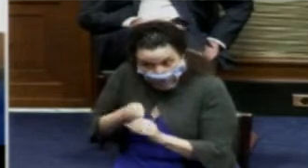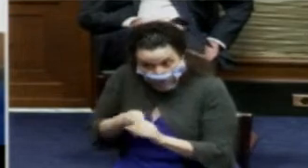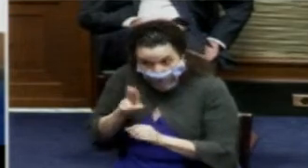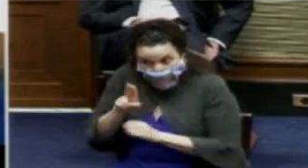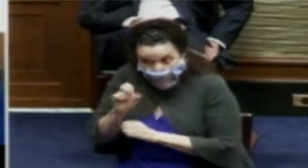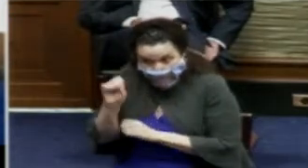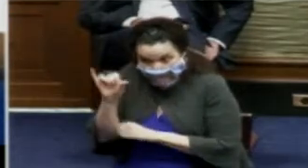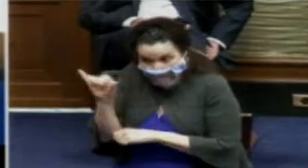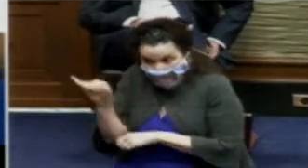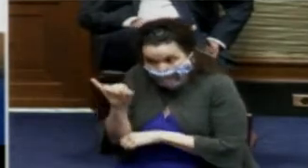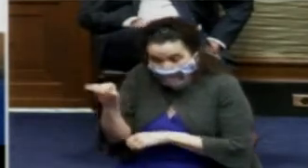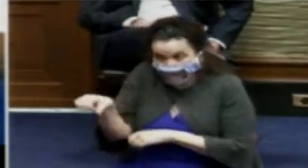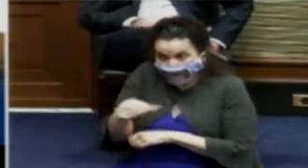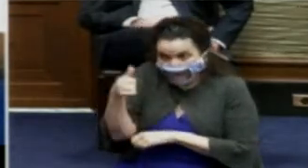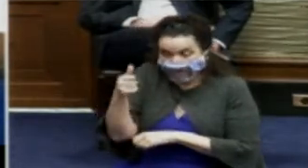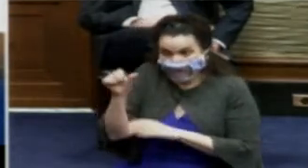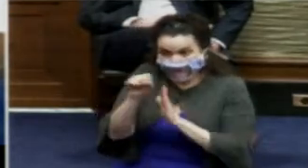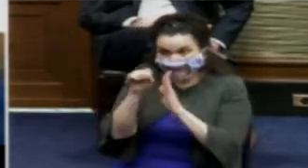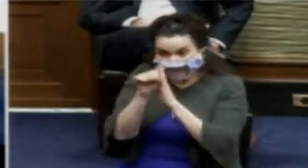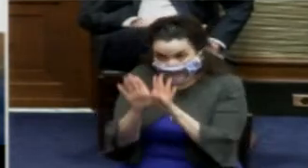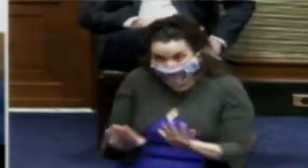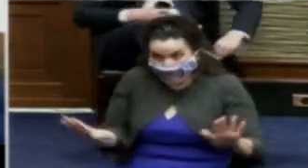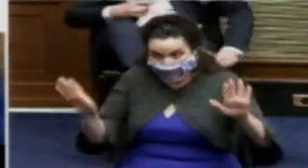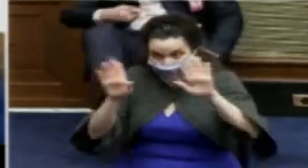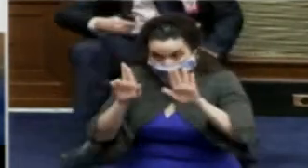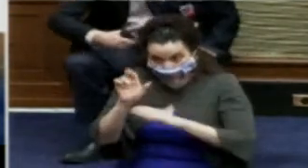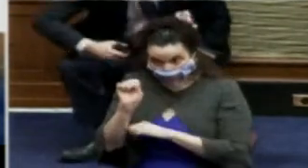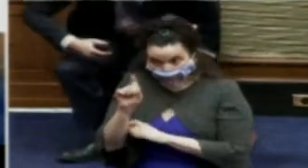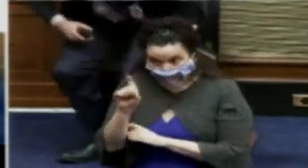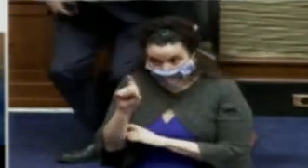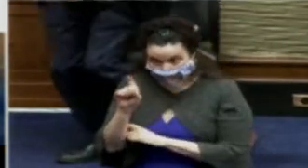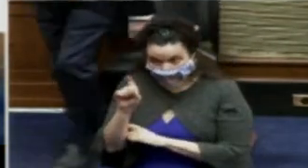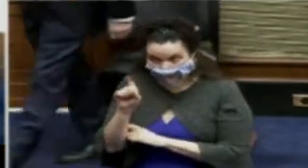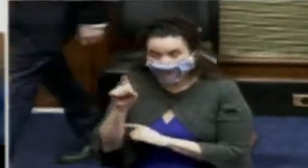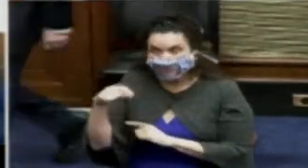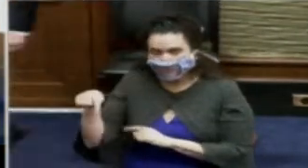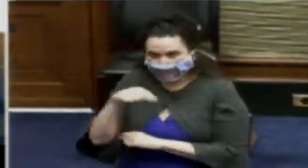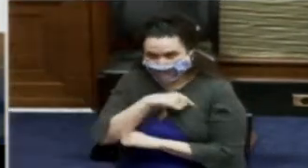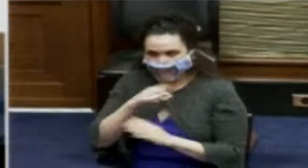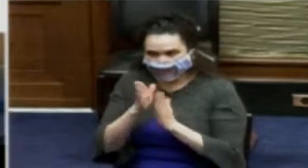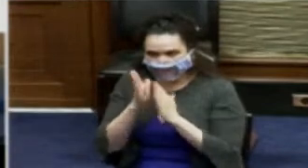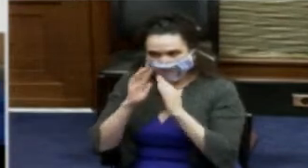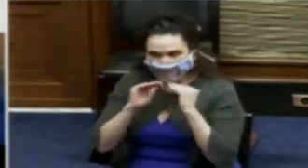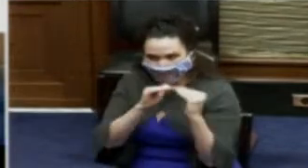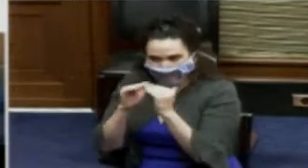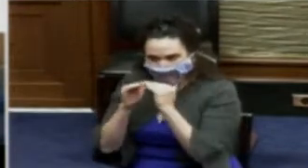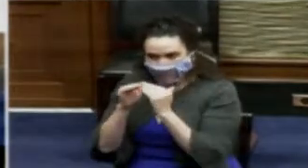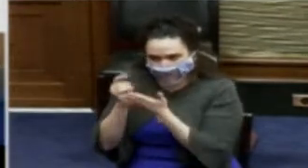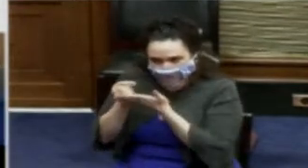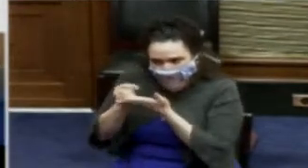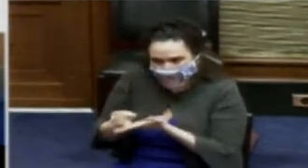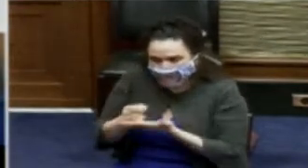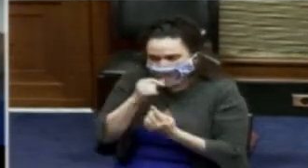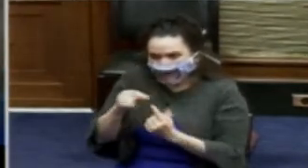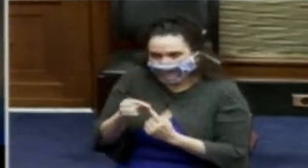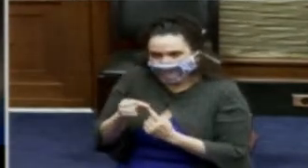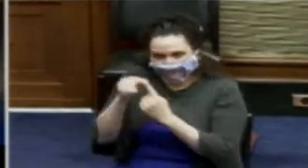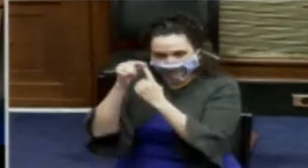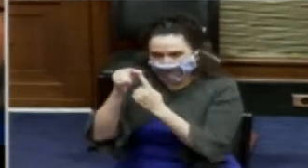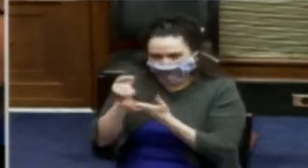every other state entered the union. It is asking for equal treatment, not special treatment. And I yield